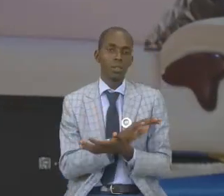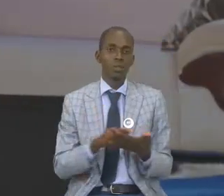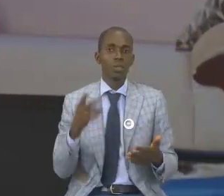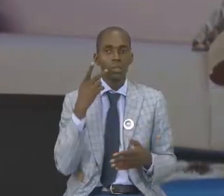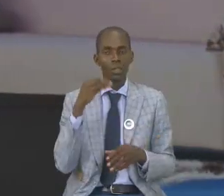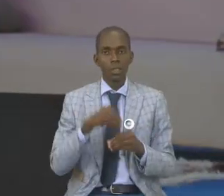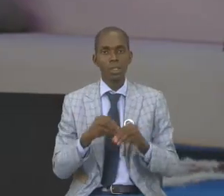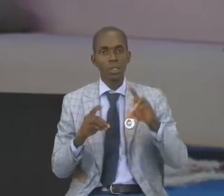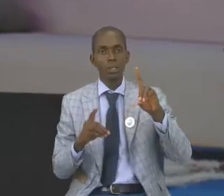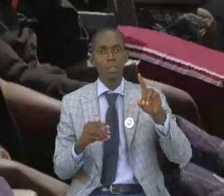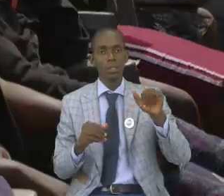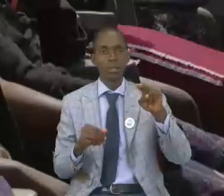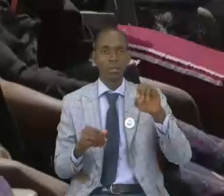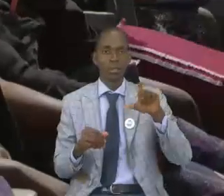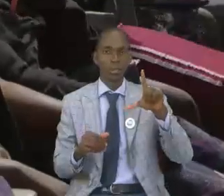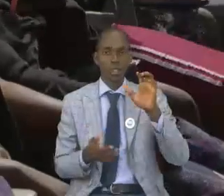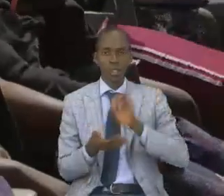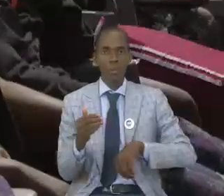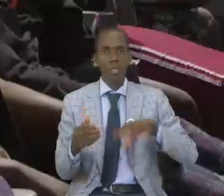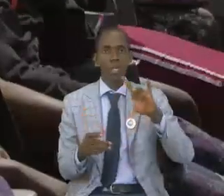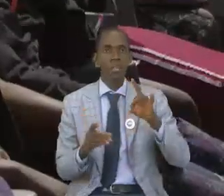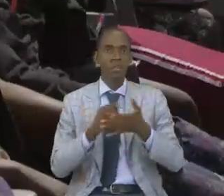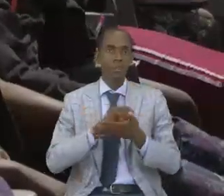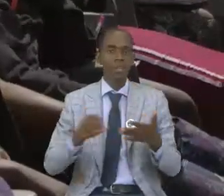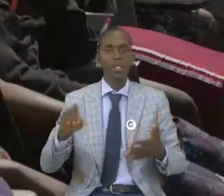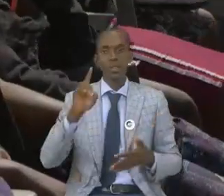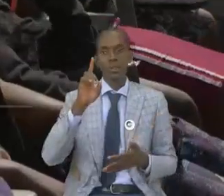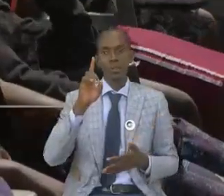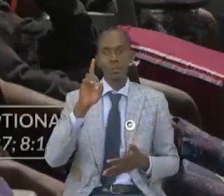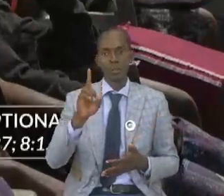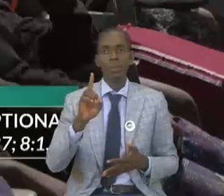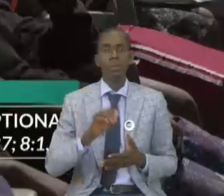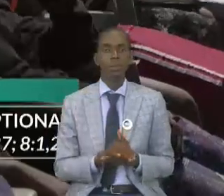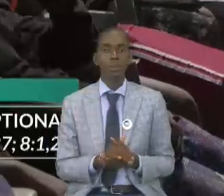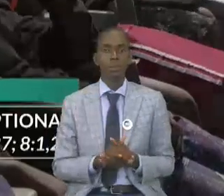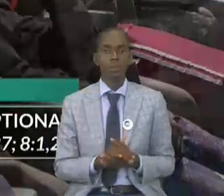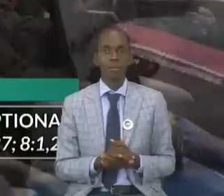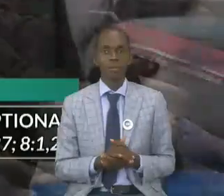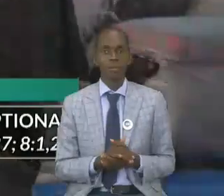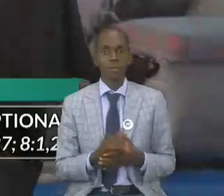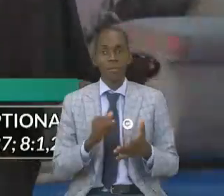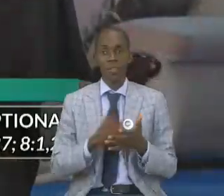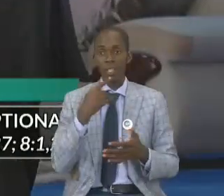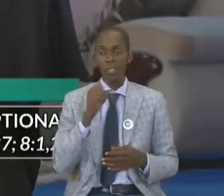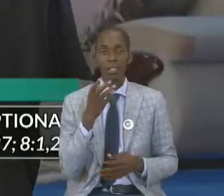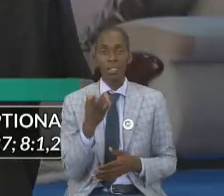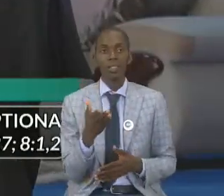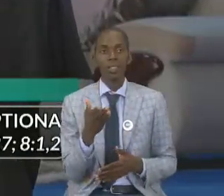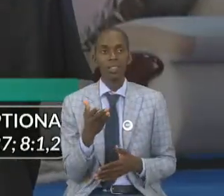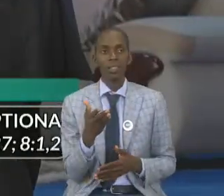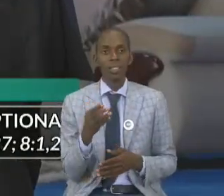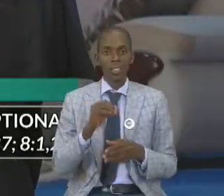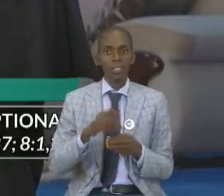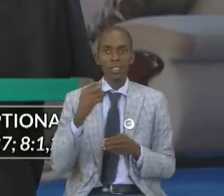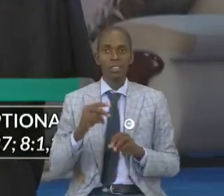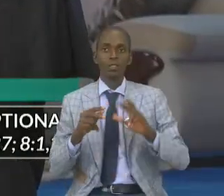I'm reading from verse 1. In Daniel chapter 8, reading there from verse 1, it says, in the